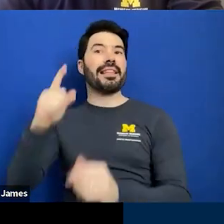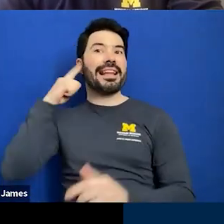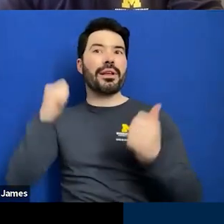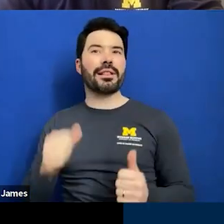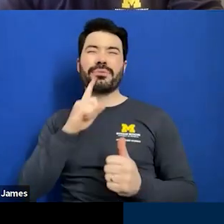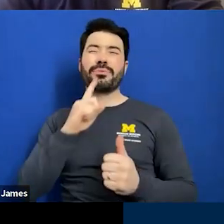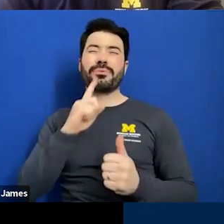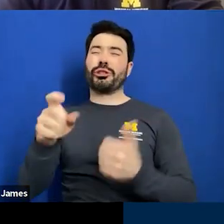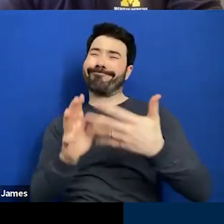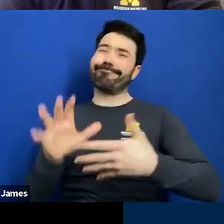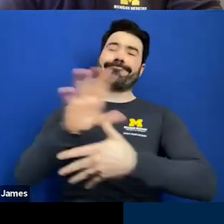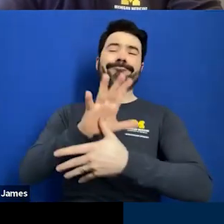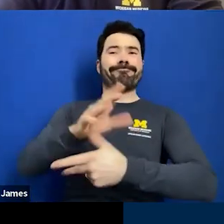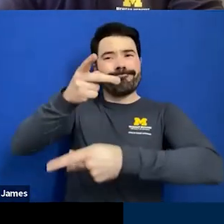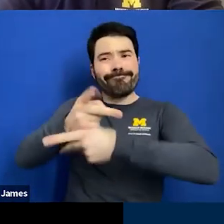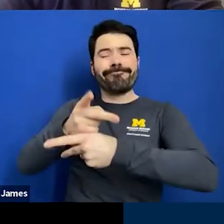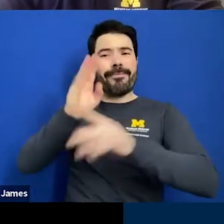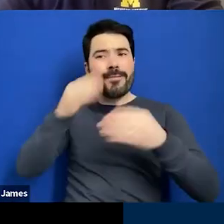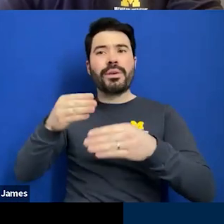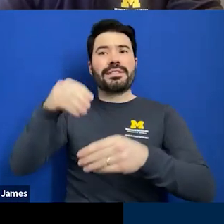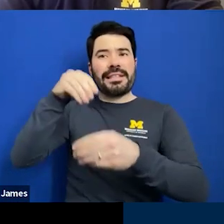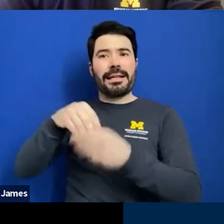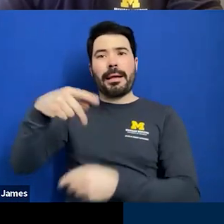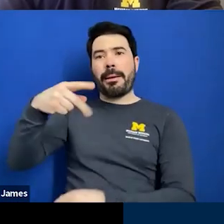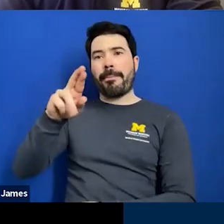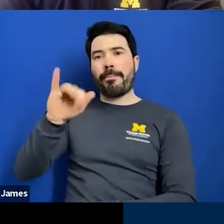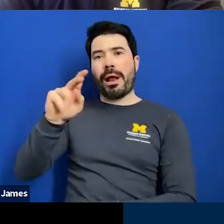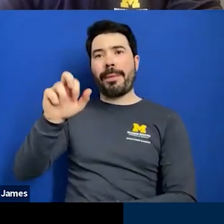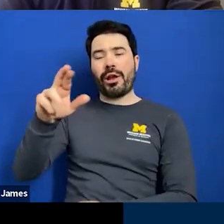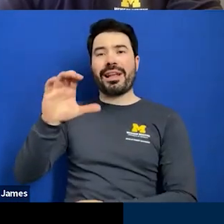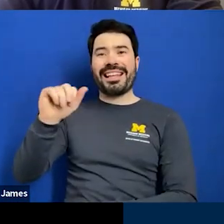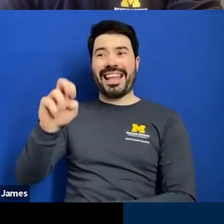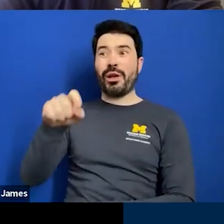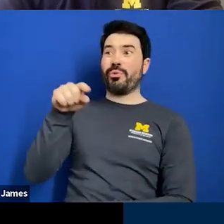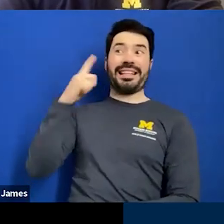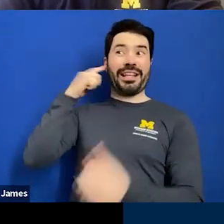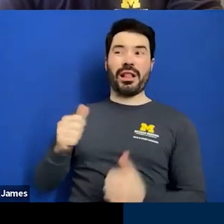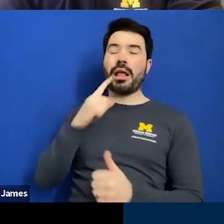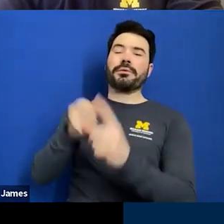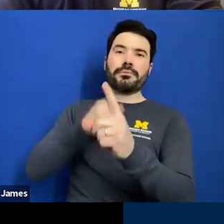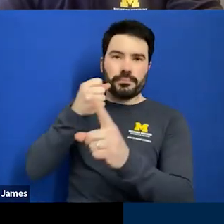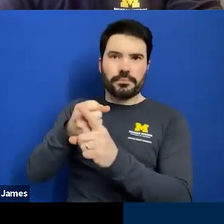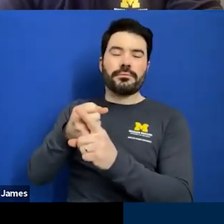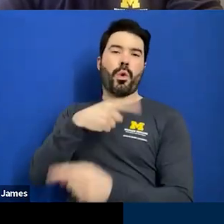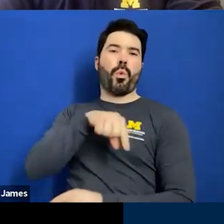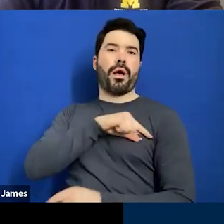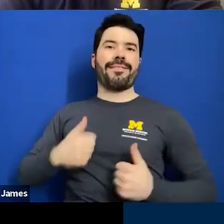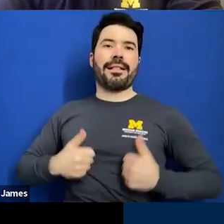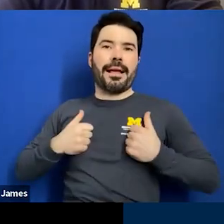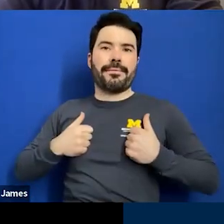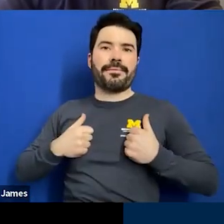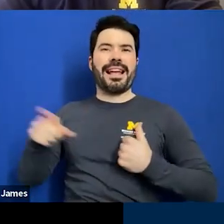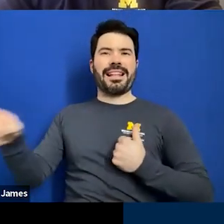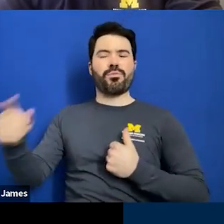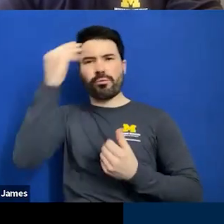care and explore often overlooked sequelae that impact the quality of life and discuss practical strategies for